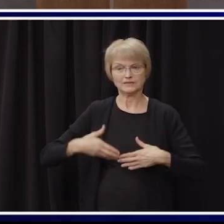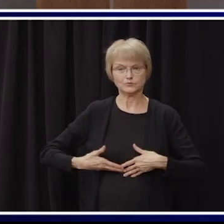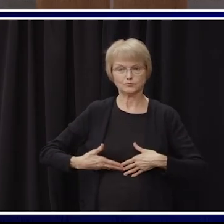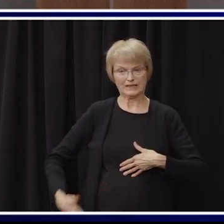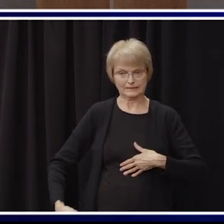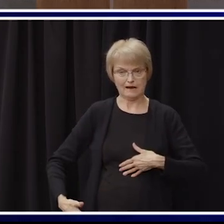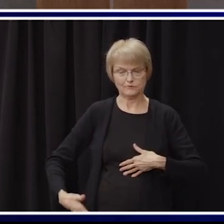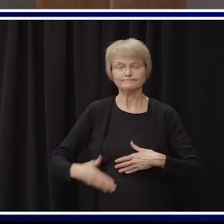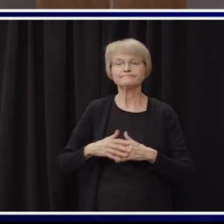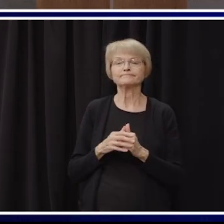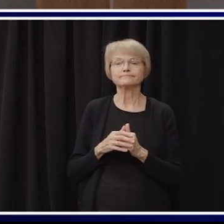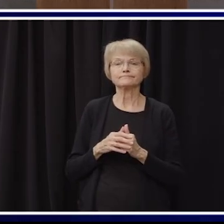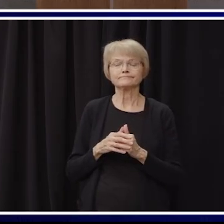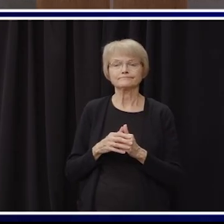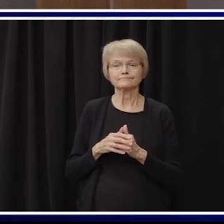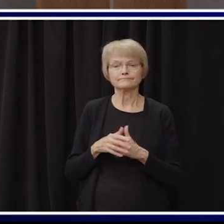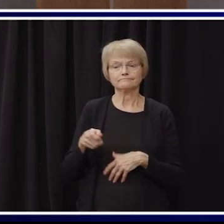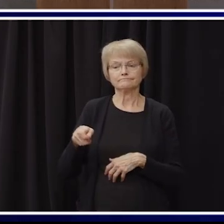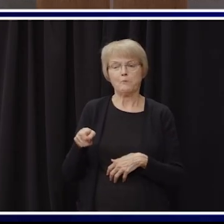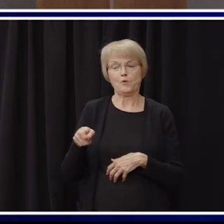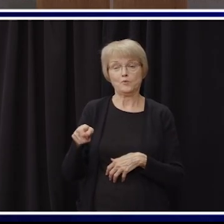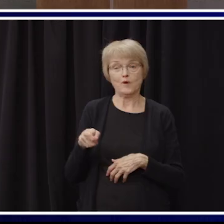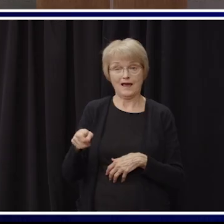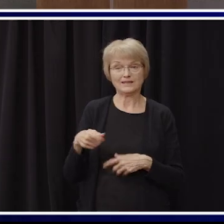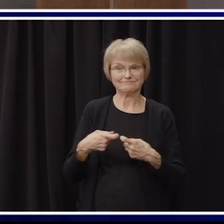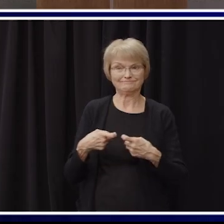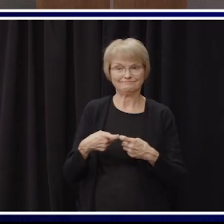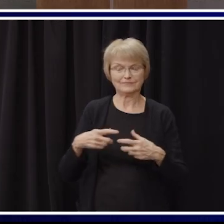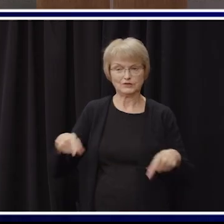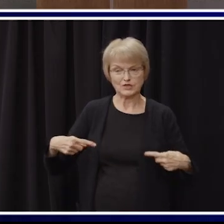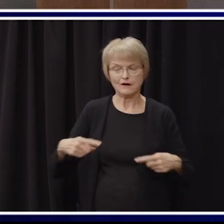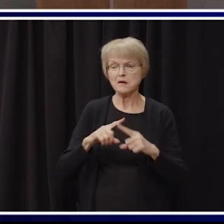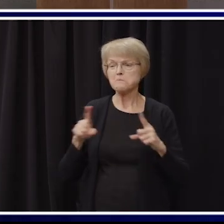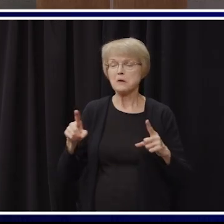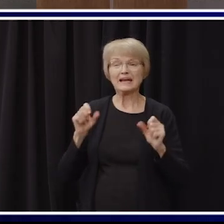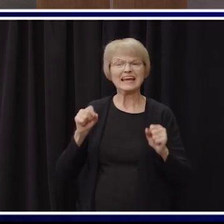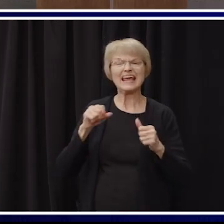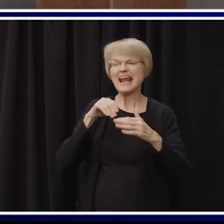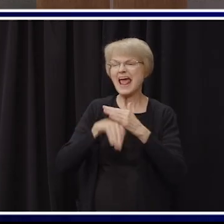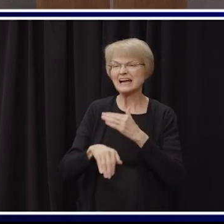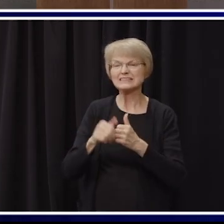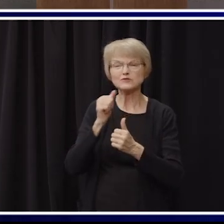waist down. He's in a motorized chair, but he will be able to access every home,